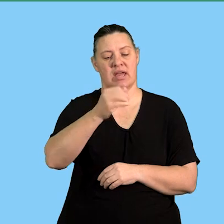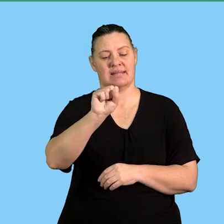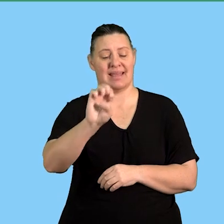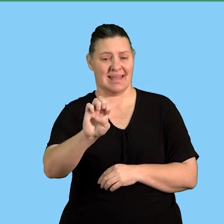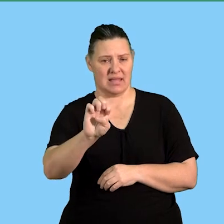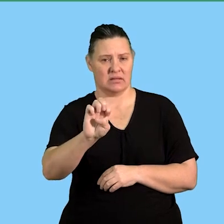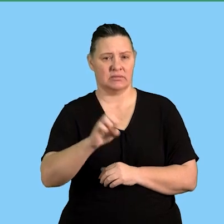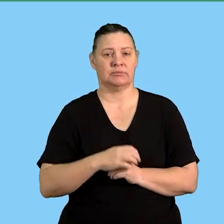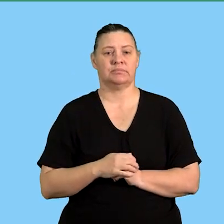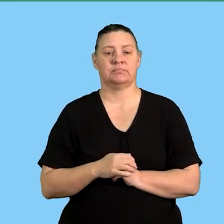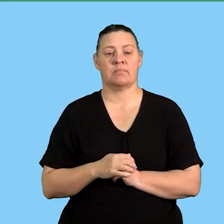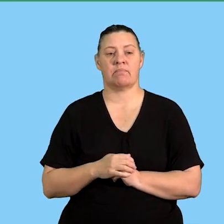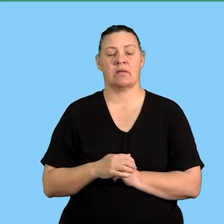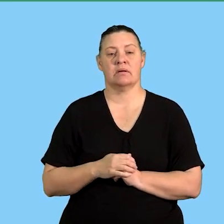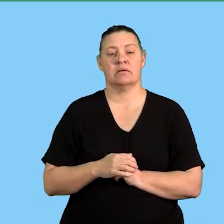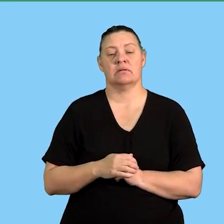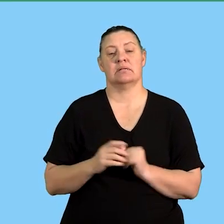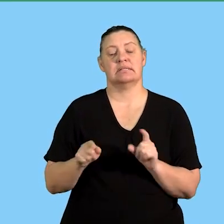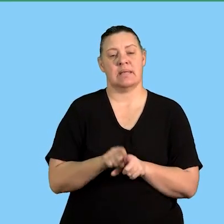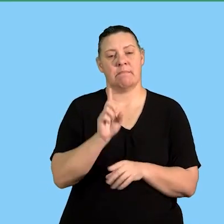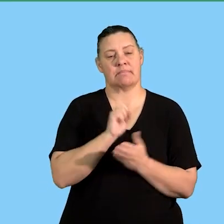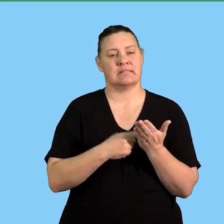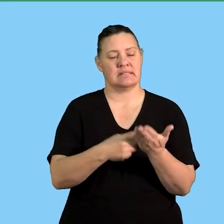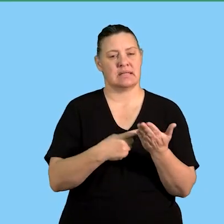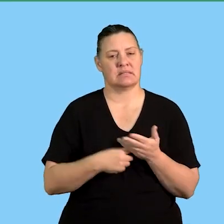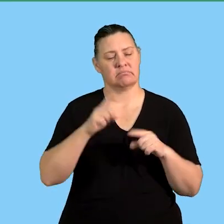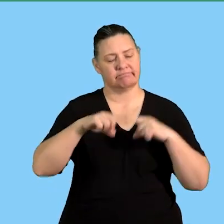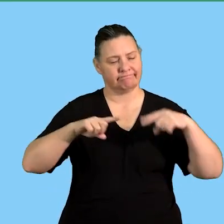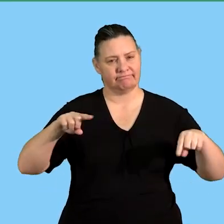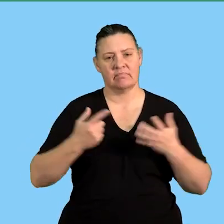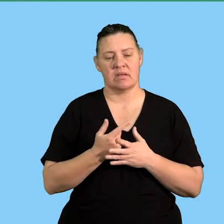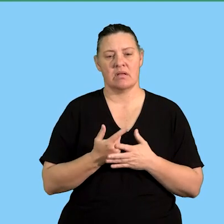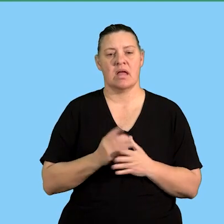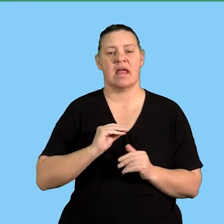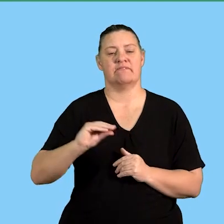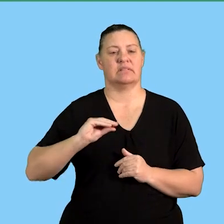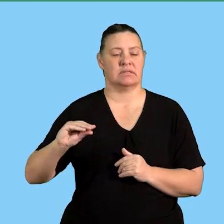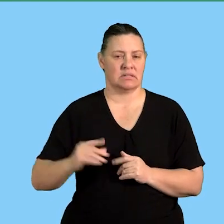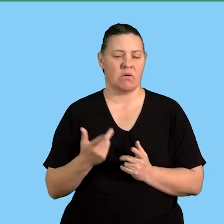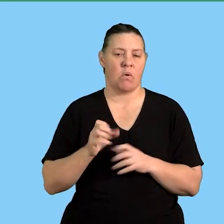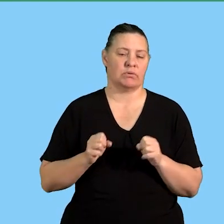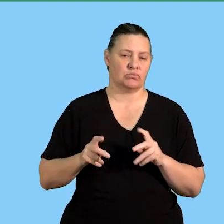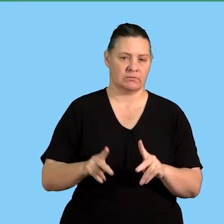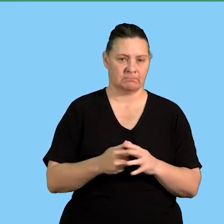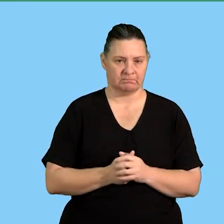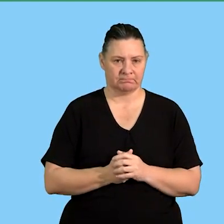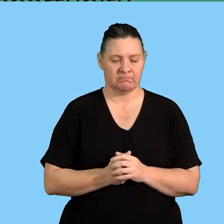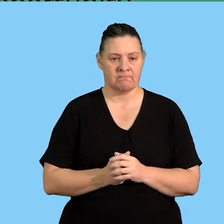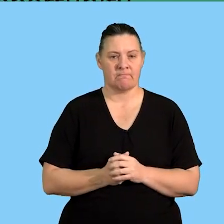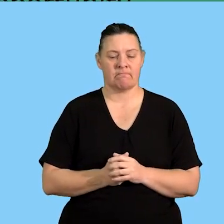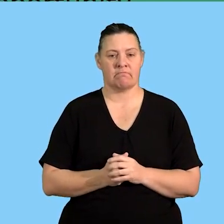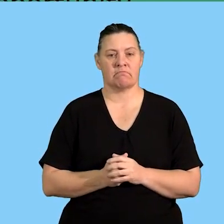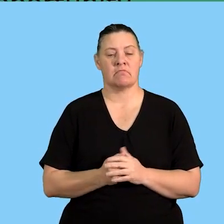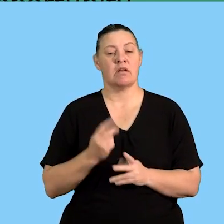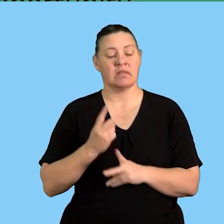the JSE. Then you should also be able to discuss various types of investment opportunities.